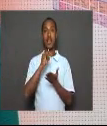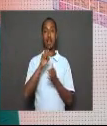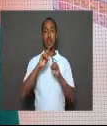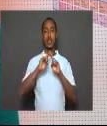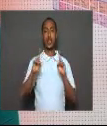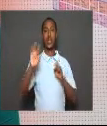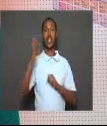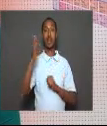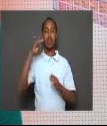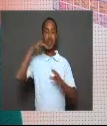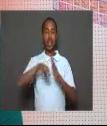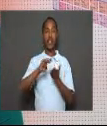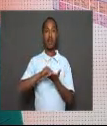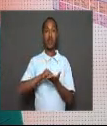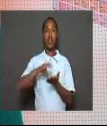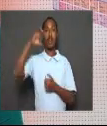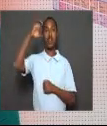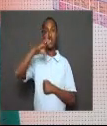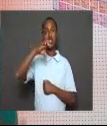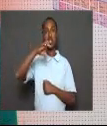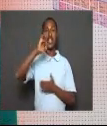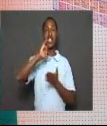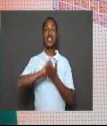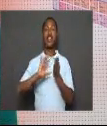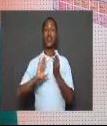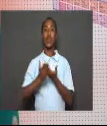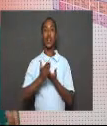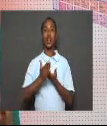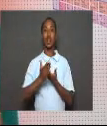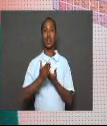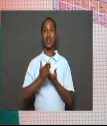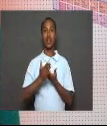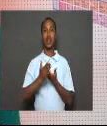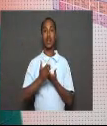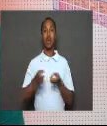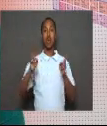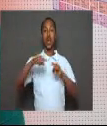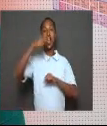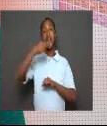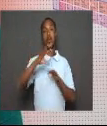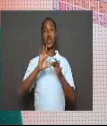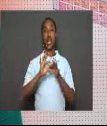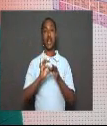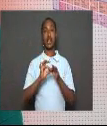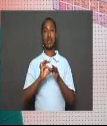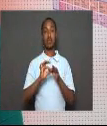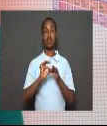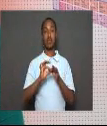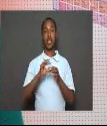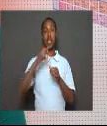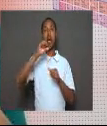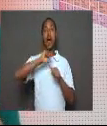type of intermolecular force that occurs when a hydrogen atom is